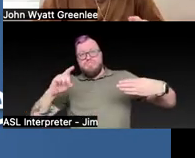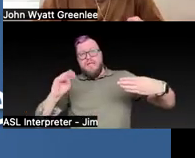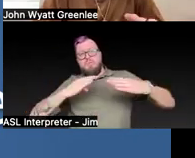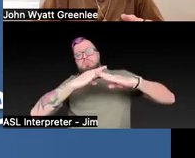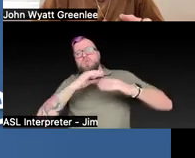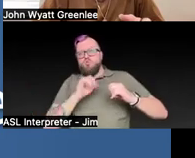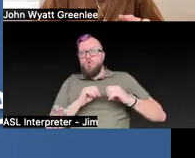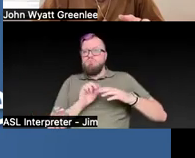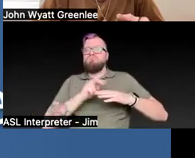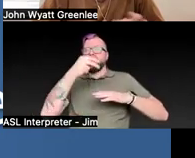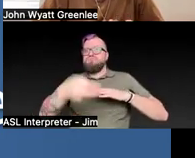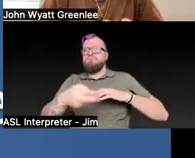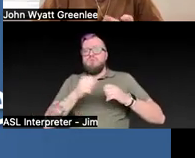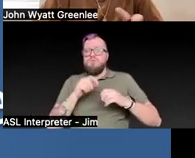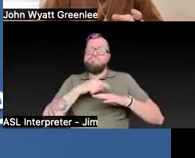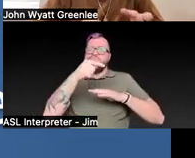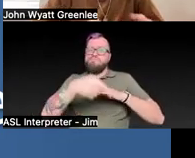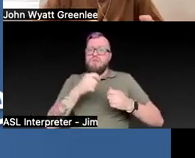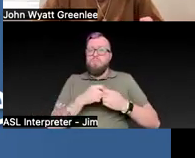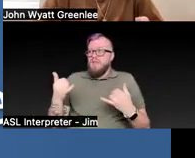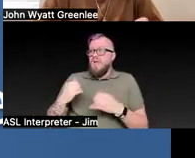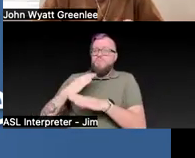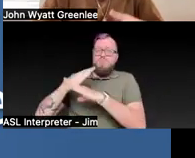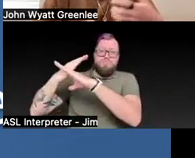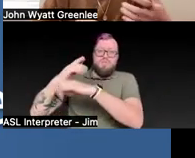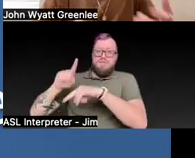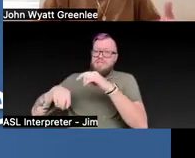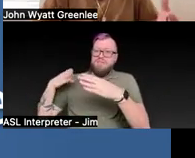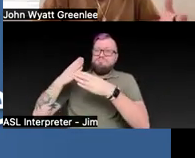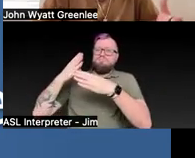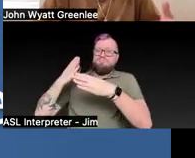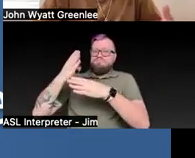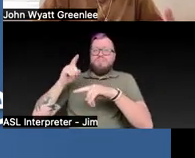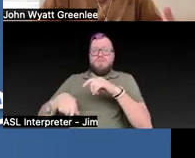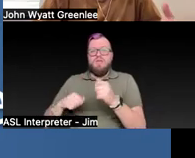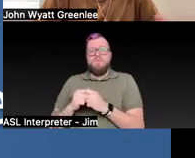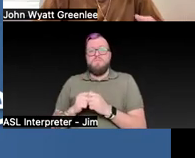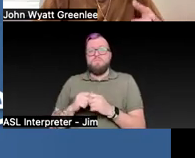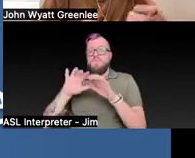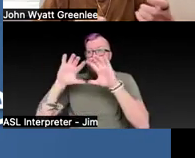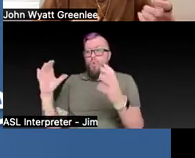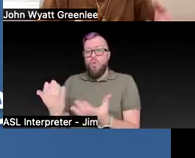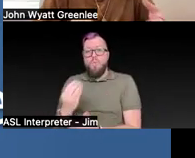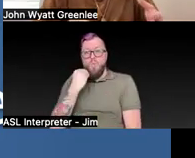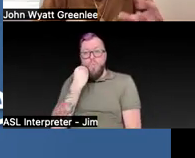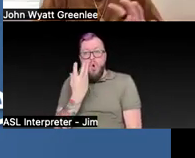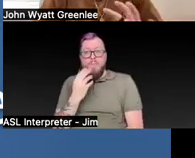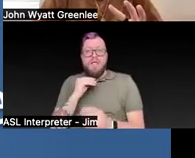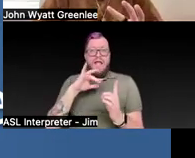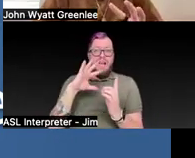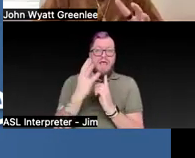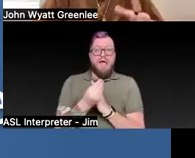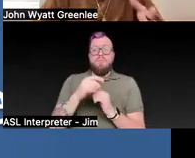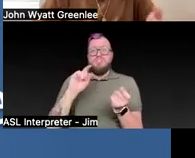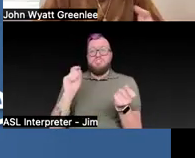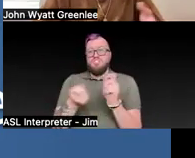considerable obstacles for them. So they've been cut off from a lot of their traditional habitats. Global warming and climate change is another issue that people are trying to track. And it's difficult